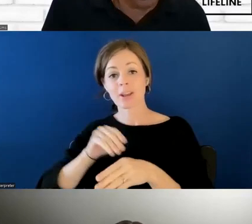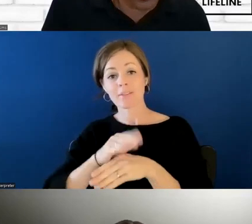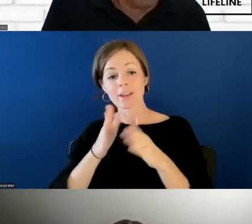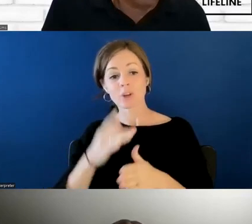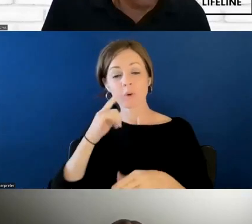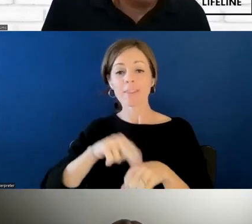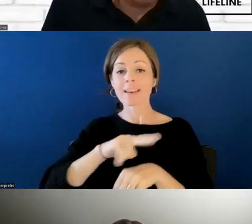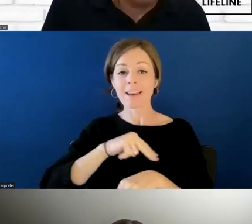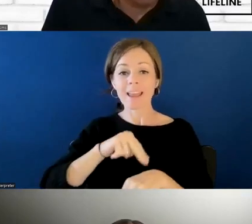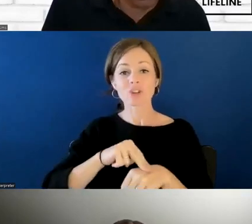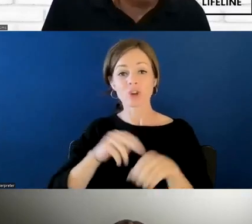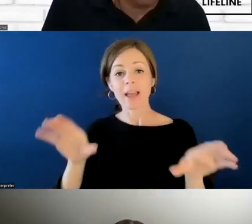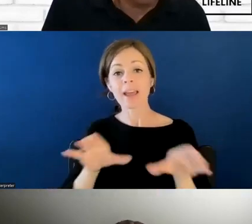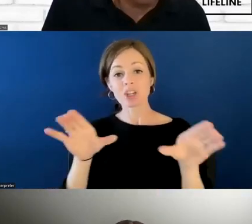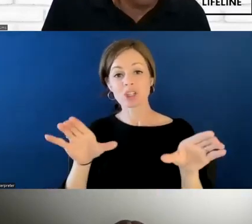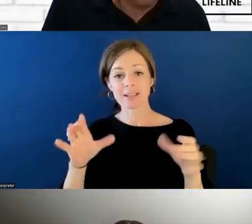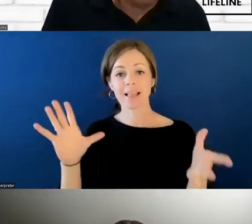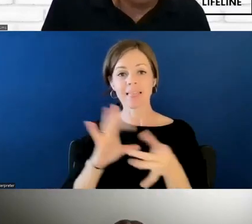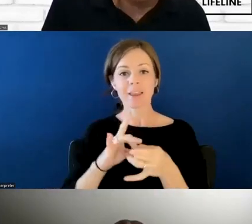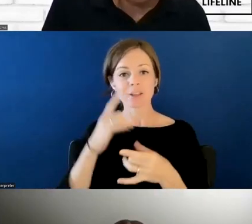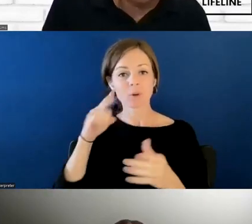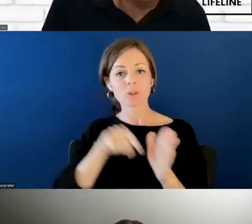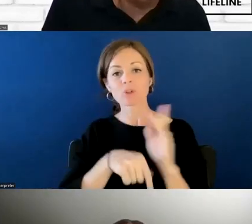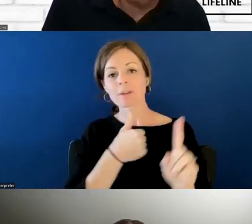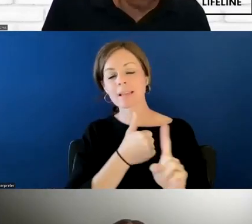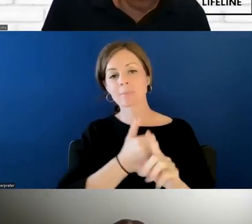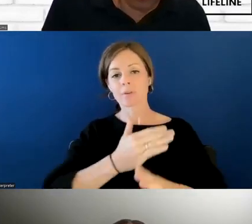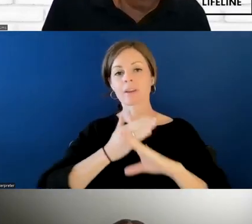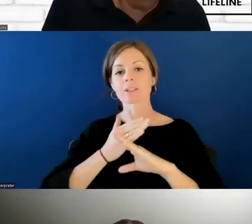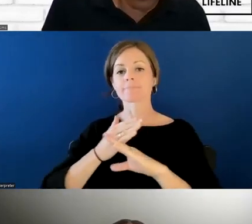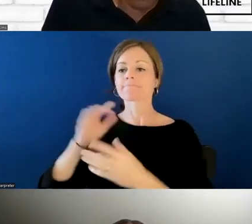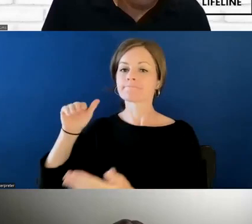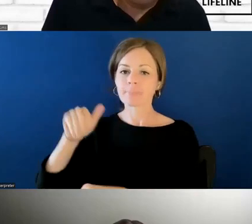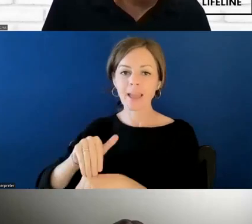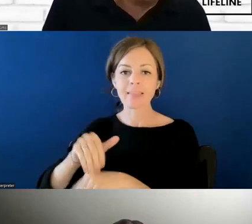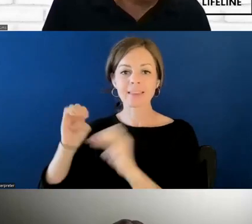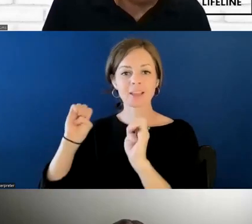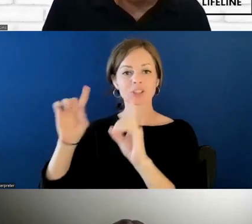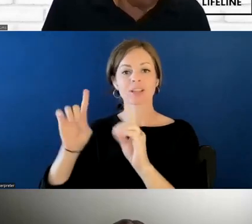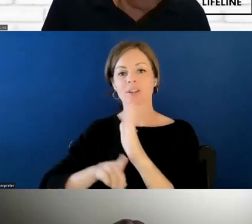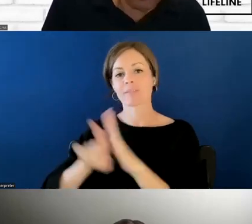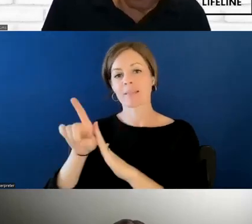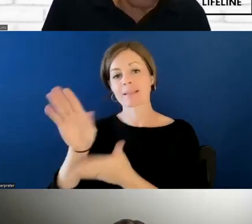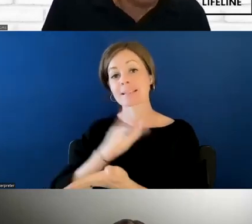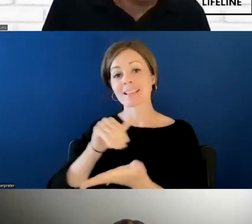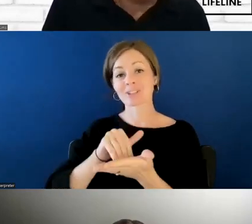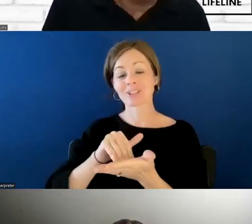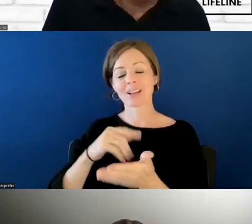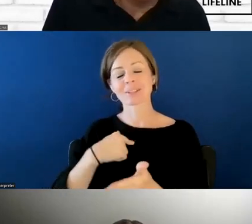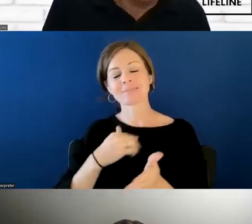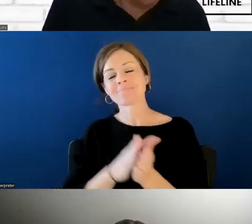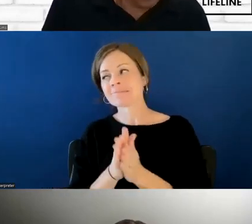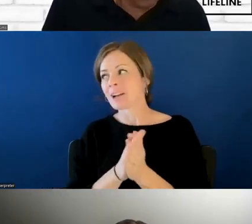Action Alliance for Suicide Prevention at the Education Development Center. I've been waiting for this particular